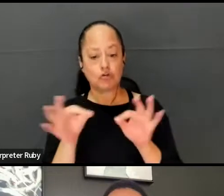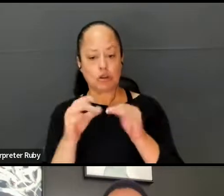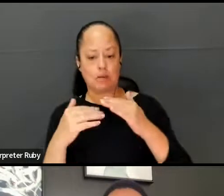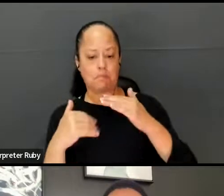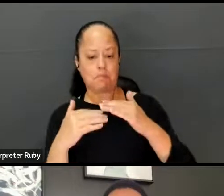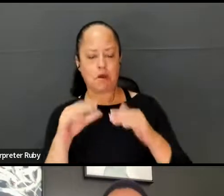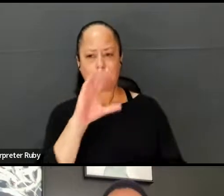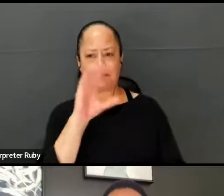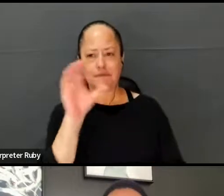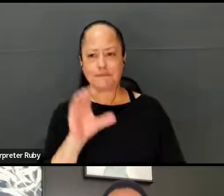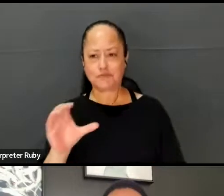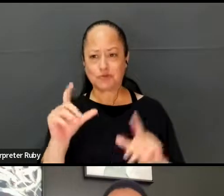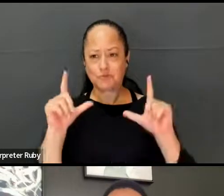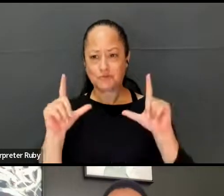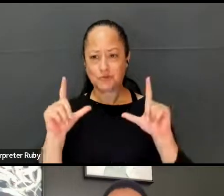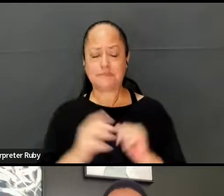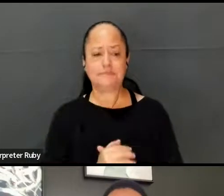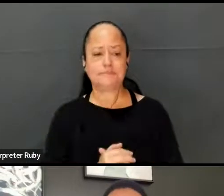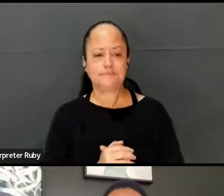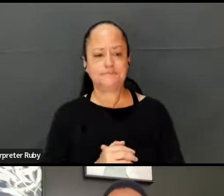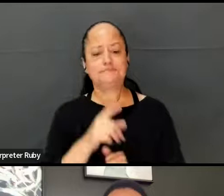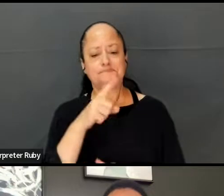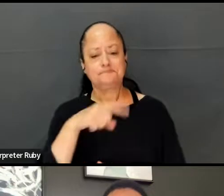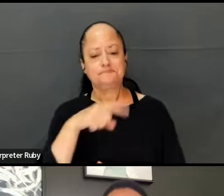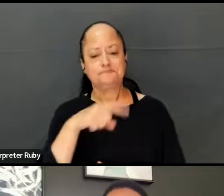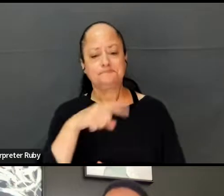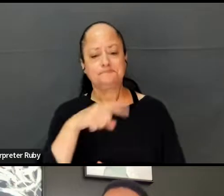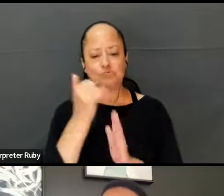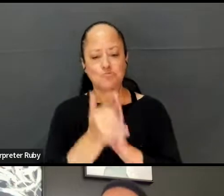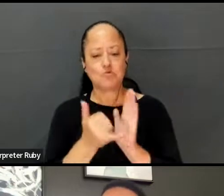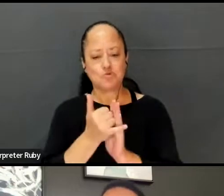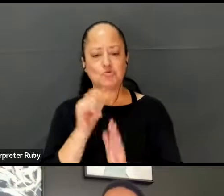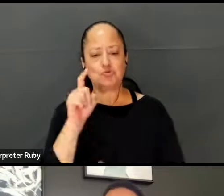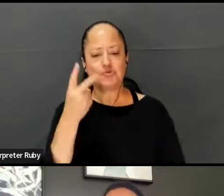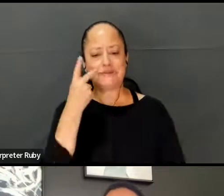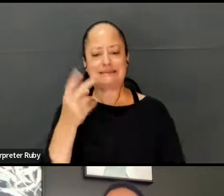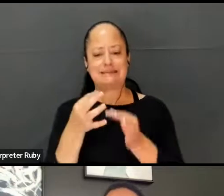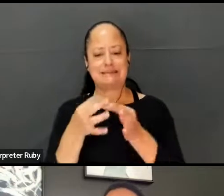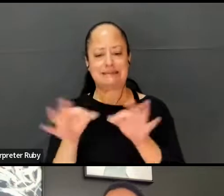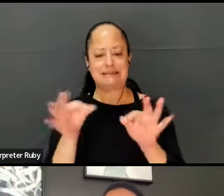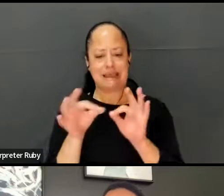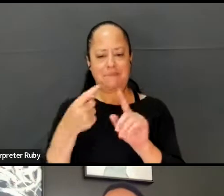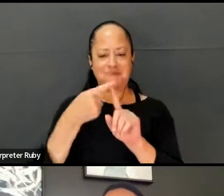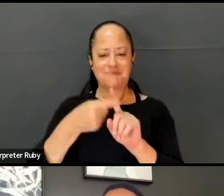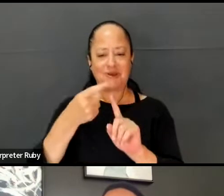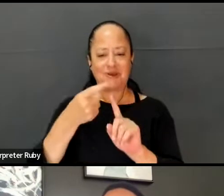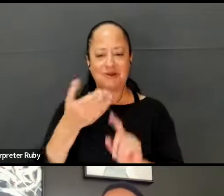Zoom screen. And then anybody who on YouTube should see the captions automatically.